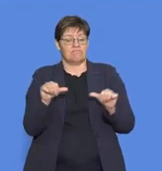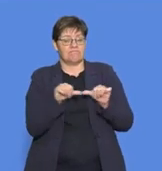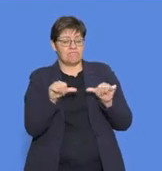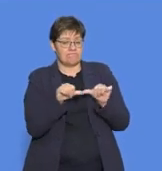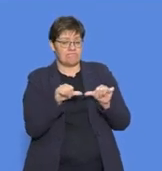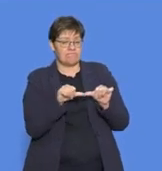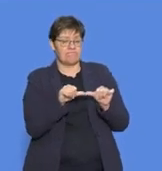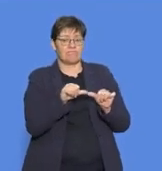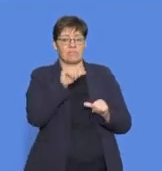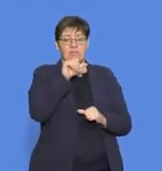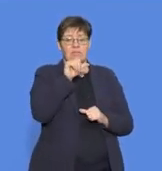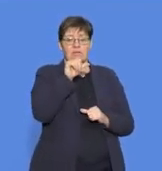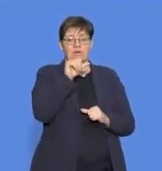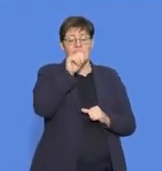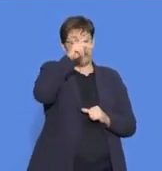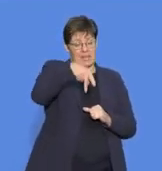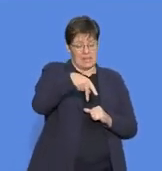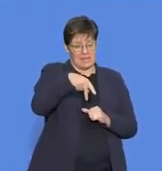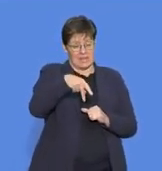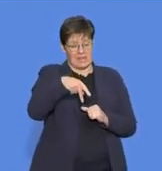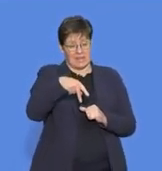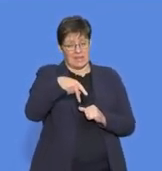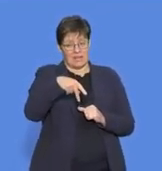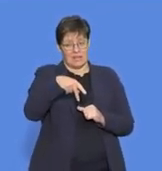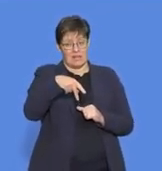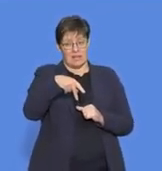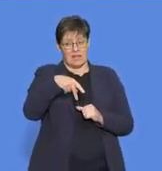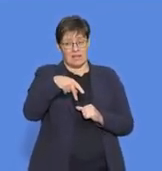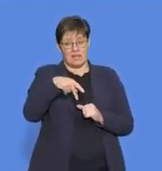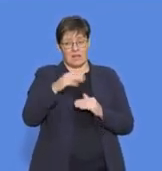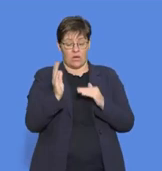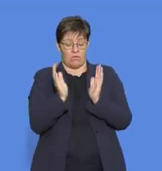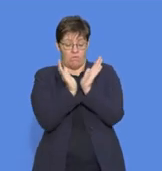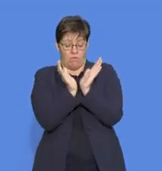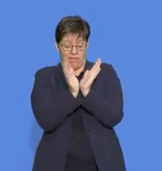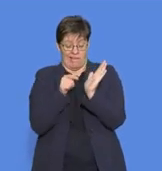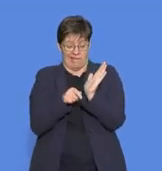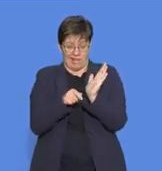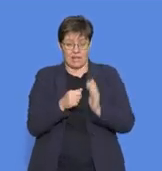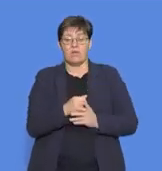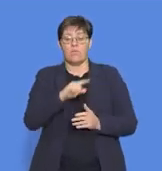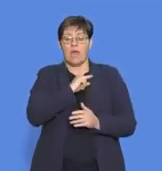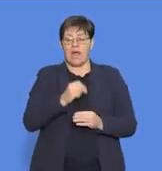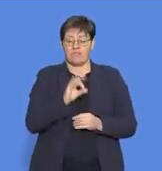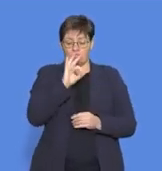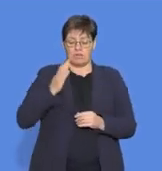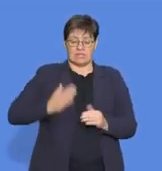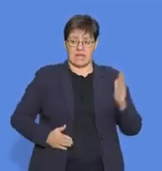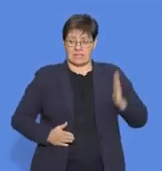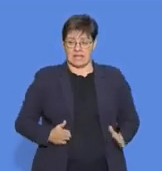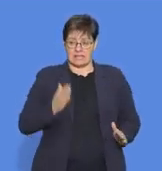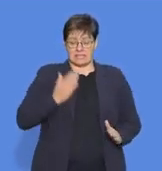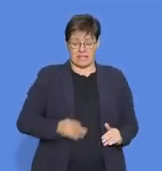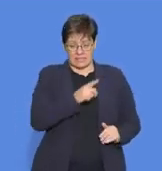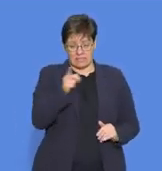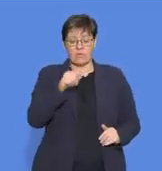the size of P, you will notice that in this triangle, we've given 3 sides. We've got 1, 2, 3 sides. So we're